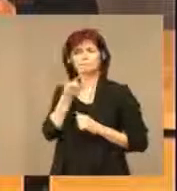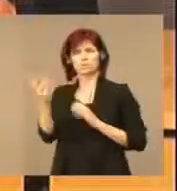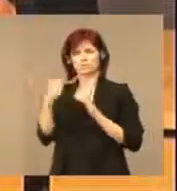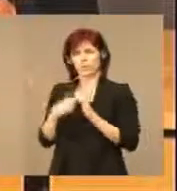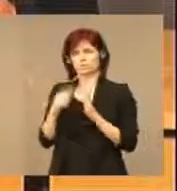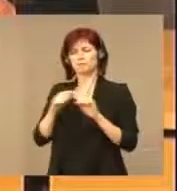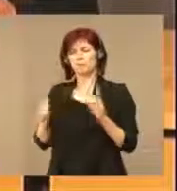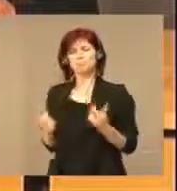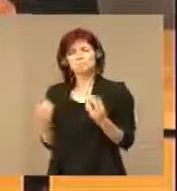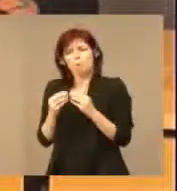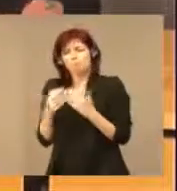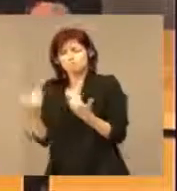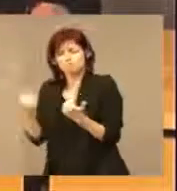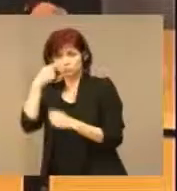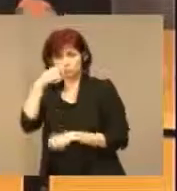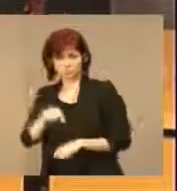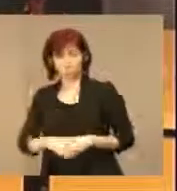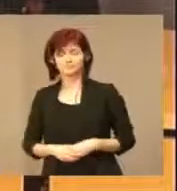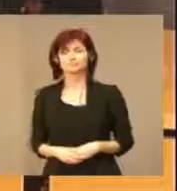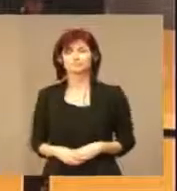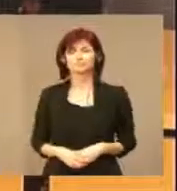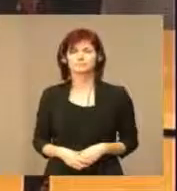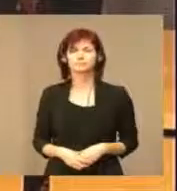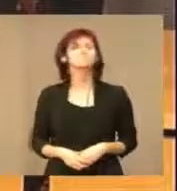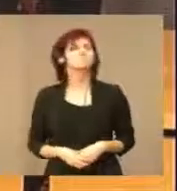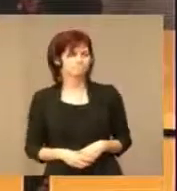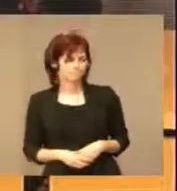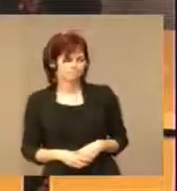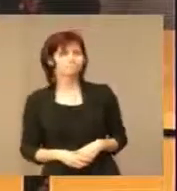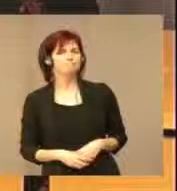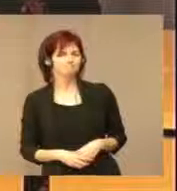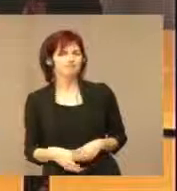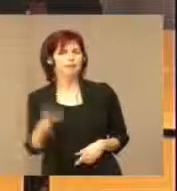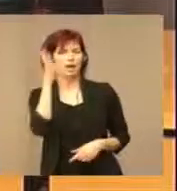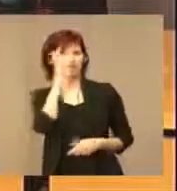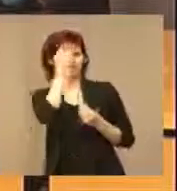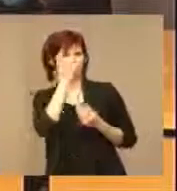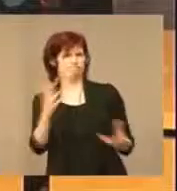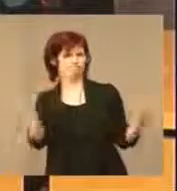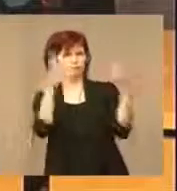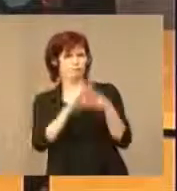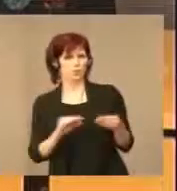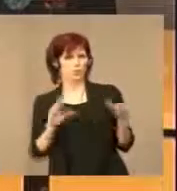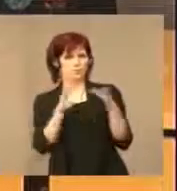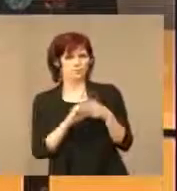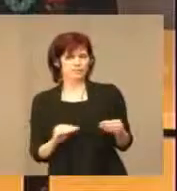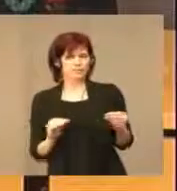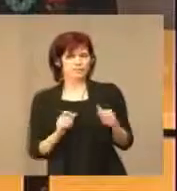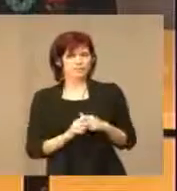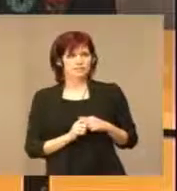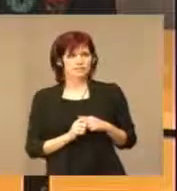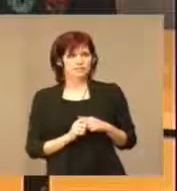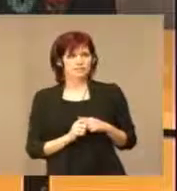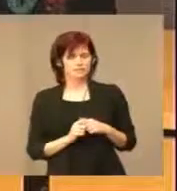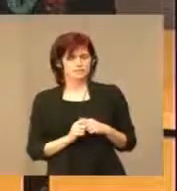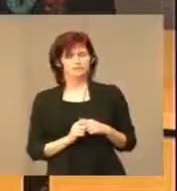Well, I think maybe I can share a little story in terms of, you know, a